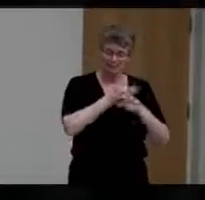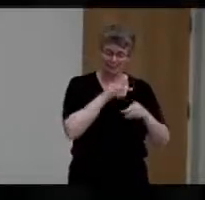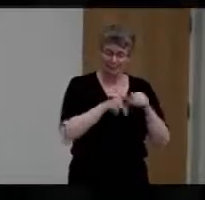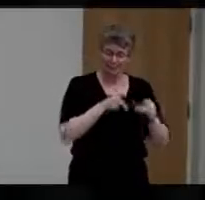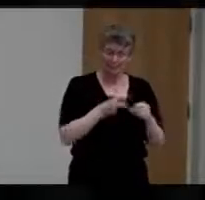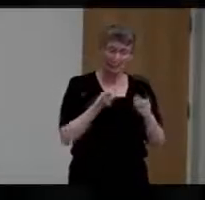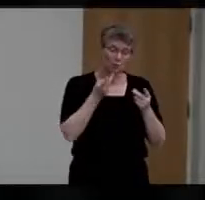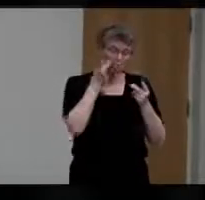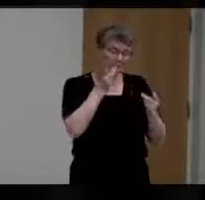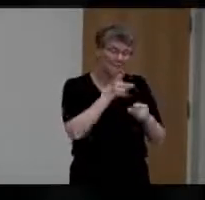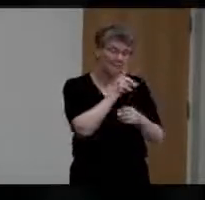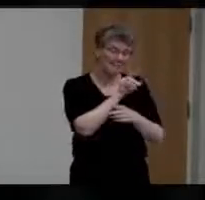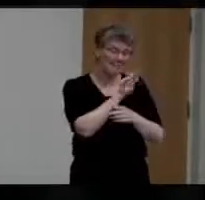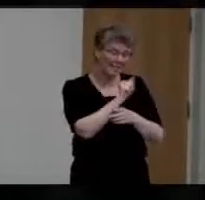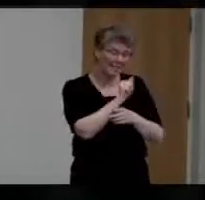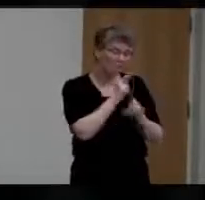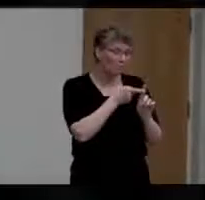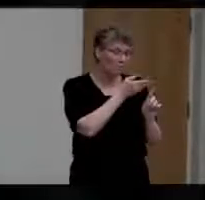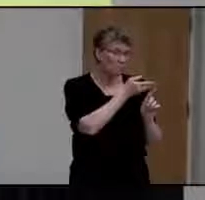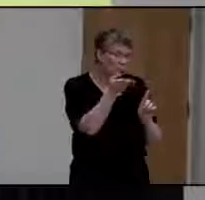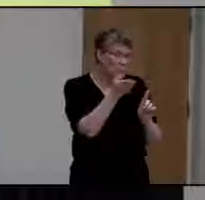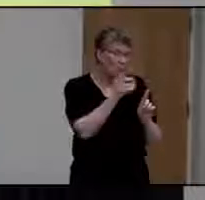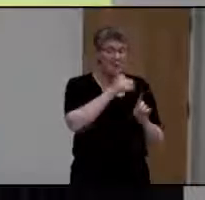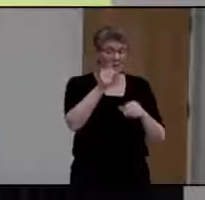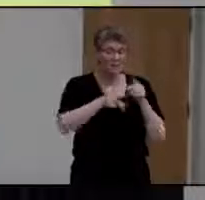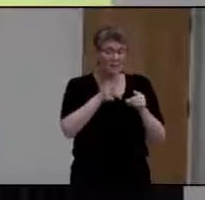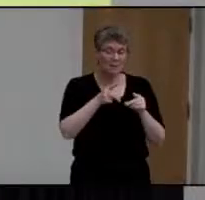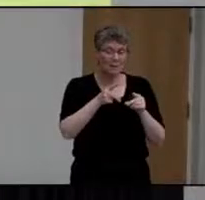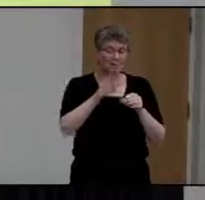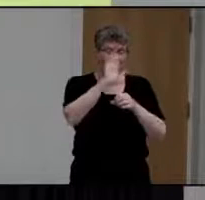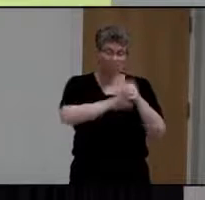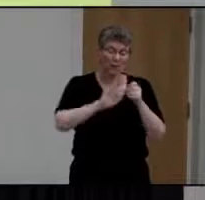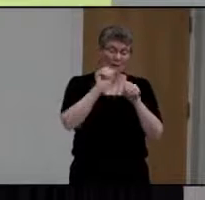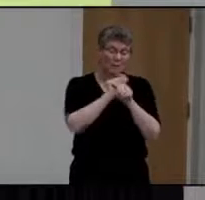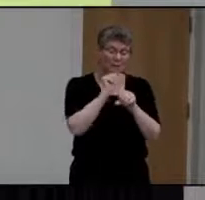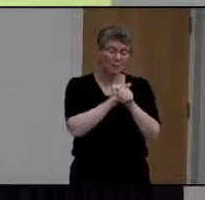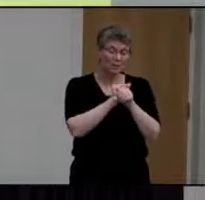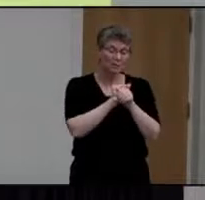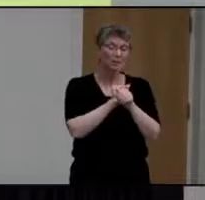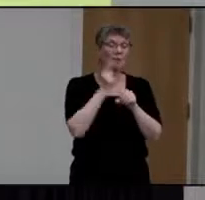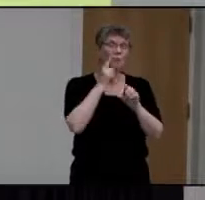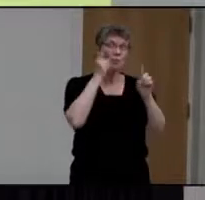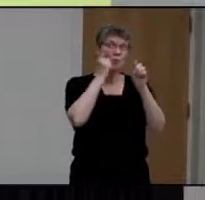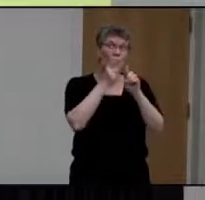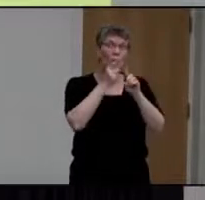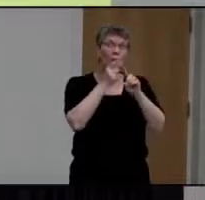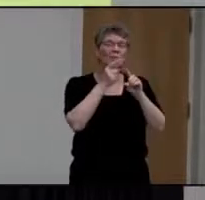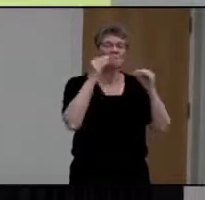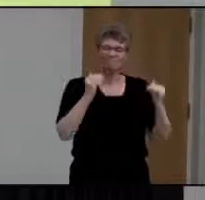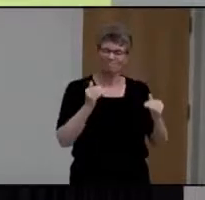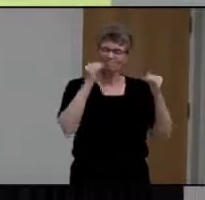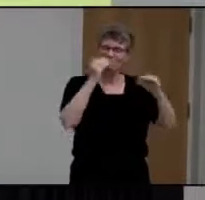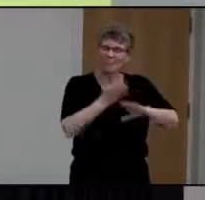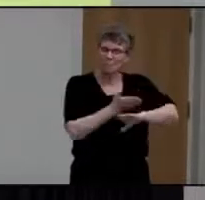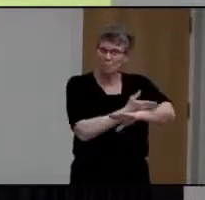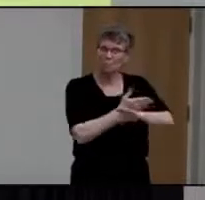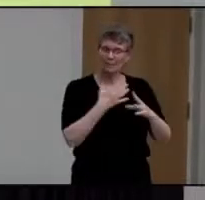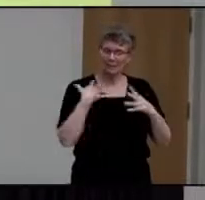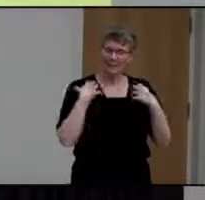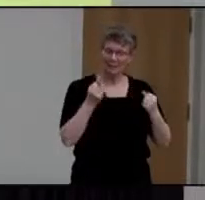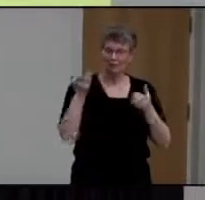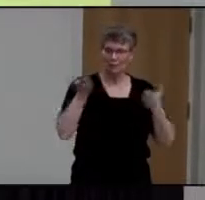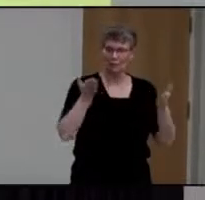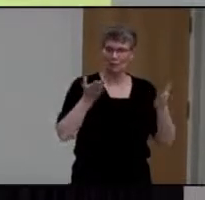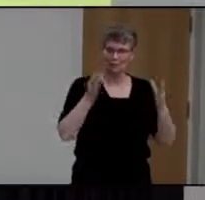the province to improve your health outcomes? Most people will say yes to that. They're fine with a physician accessing their data and the data